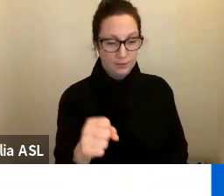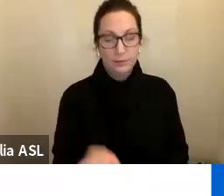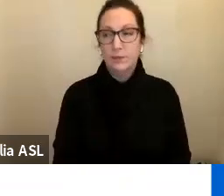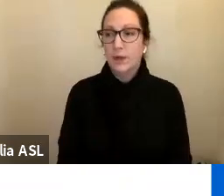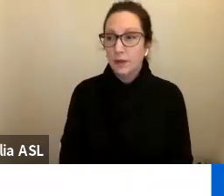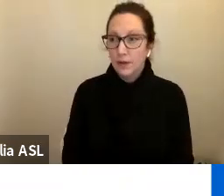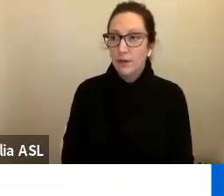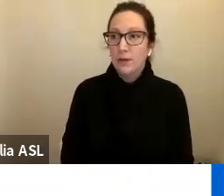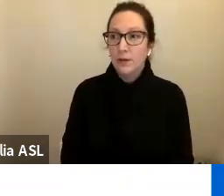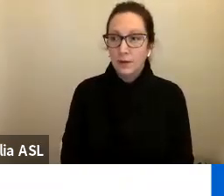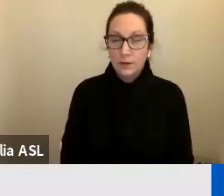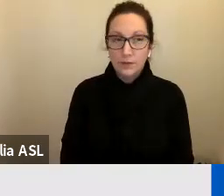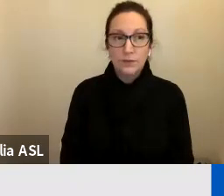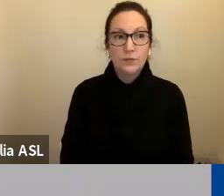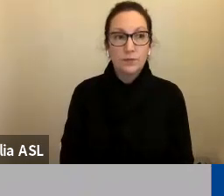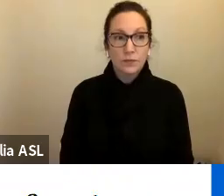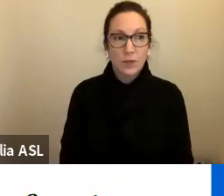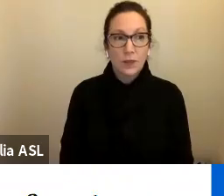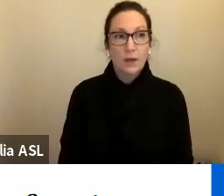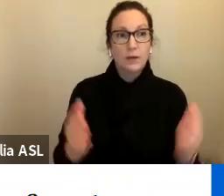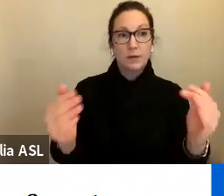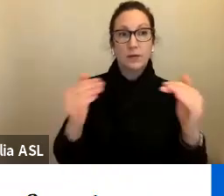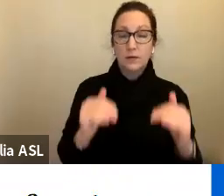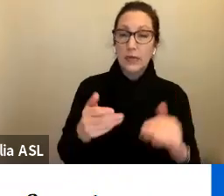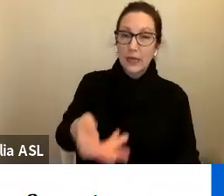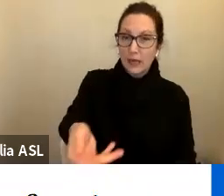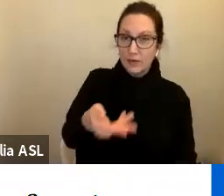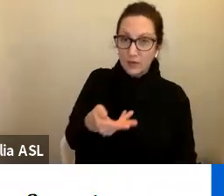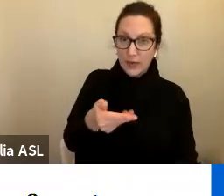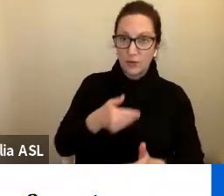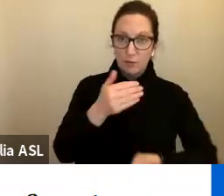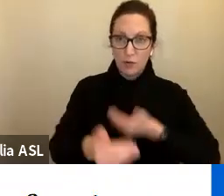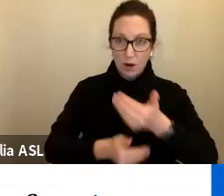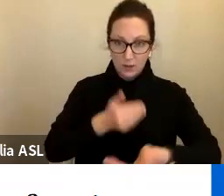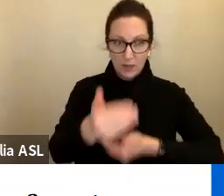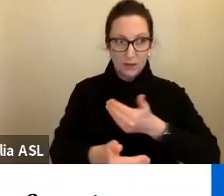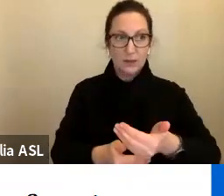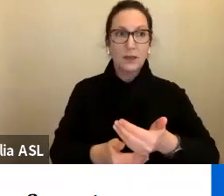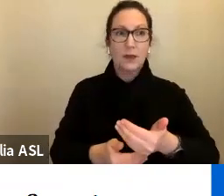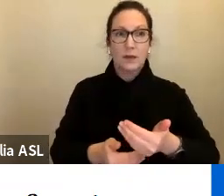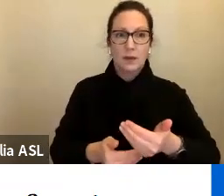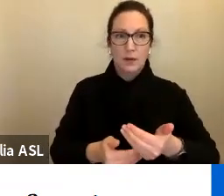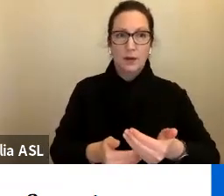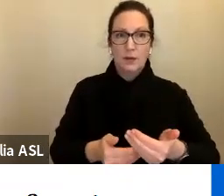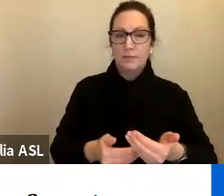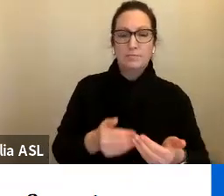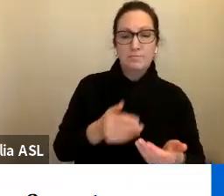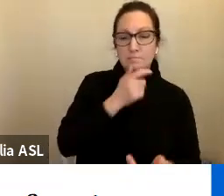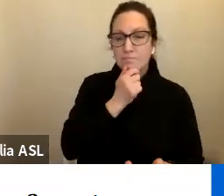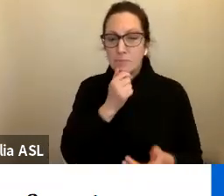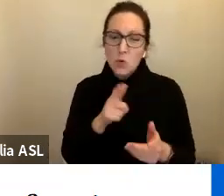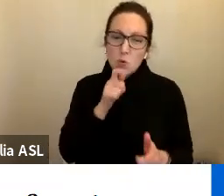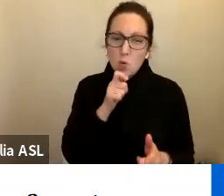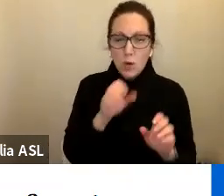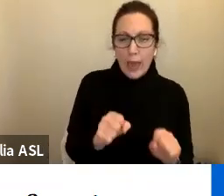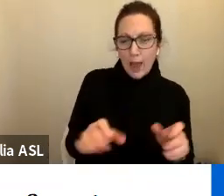And we're going to move next to the invitation process, so to determine who is actually invited to attend an exam